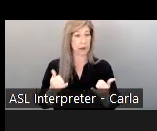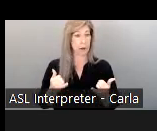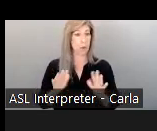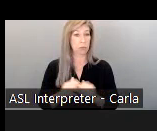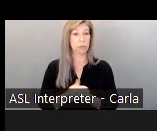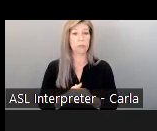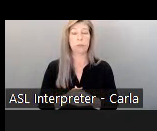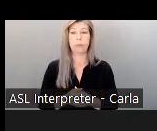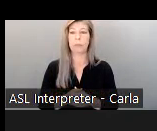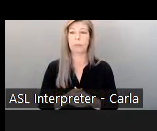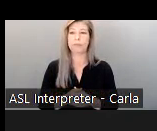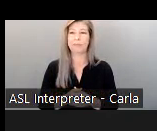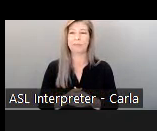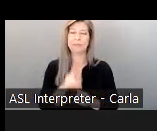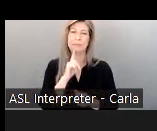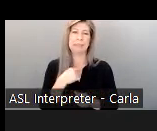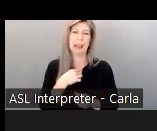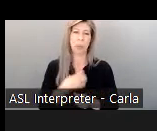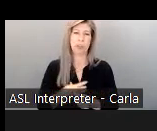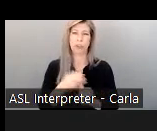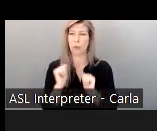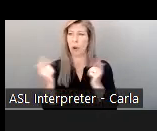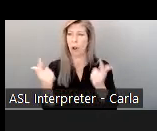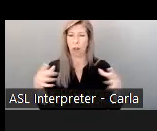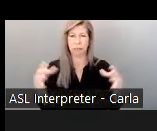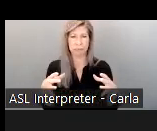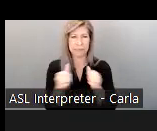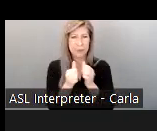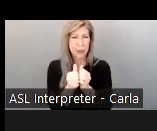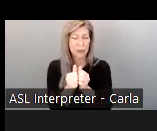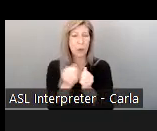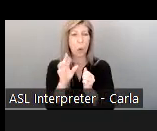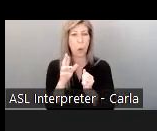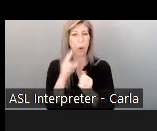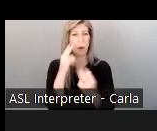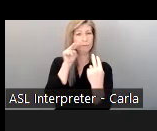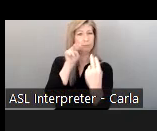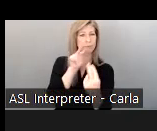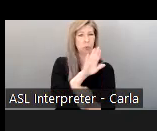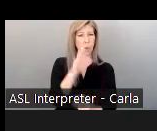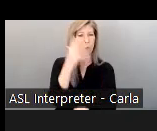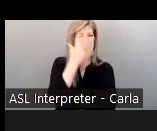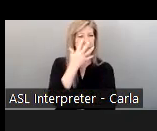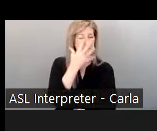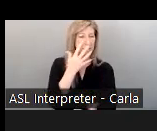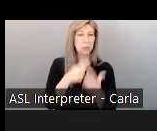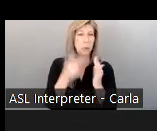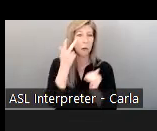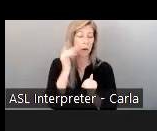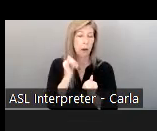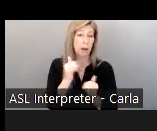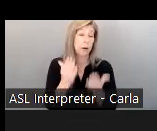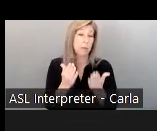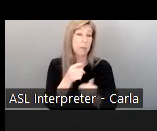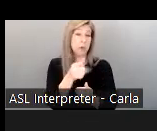This is when I wish we were all in person or I could see your faces to see how you've responded, but maybe you'll share with me in the